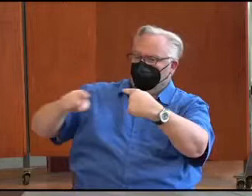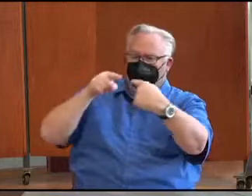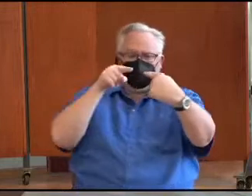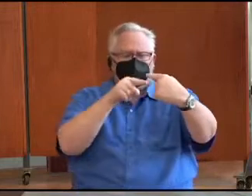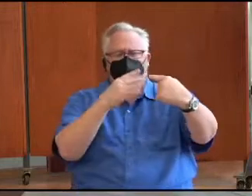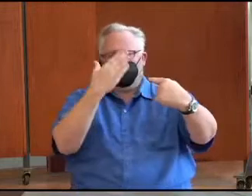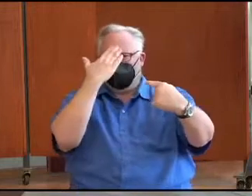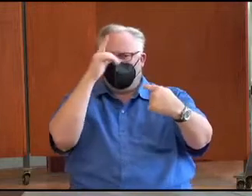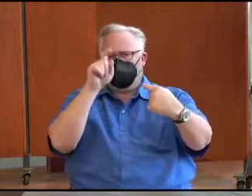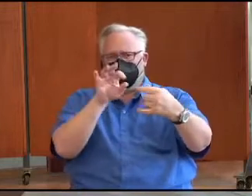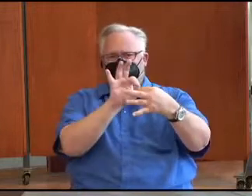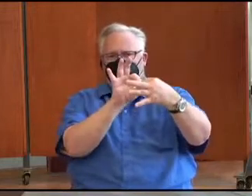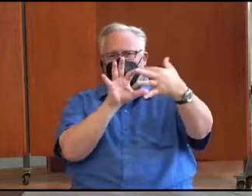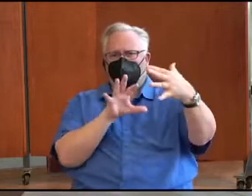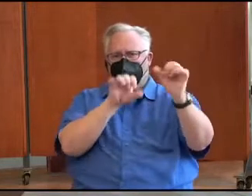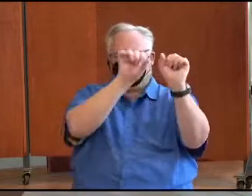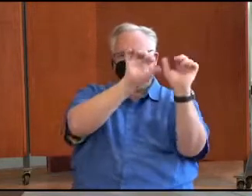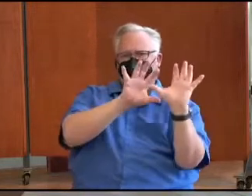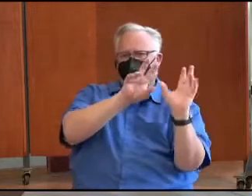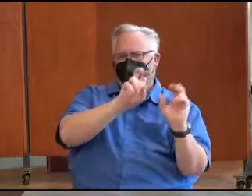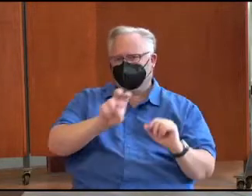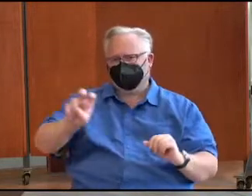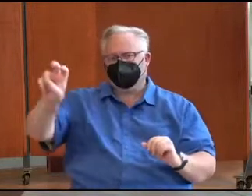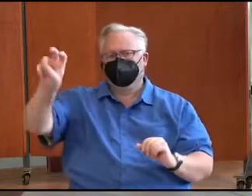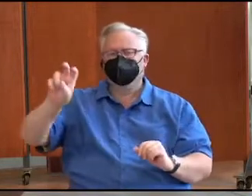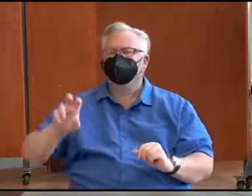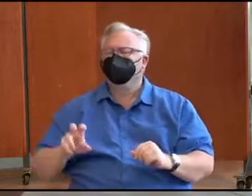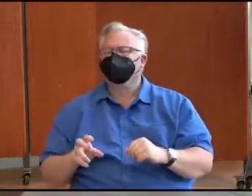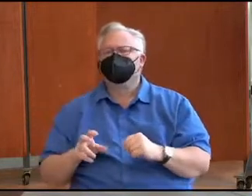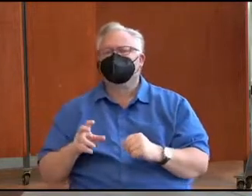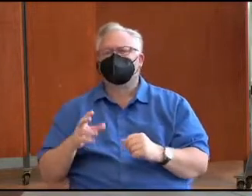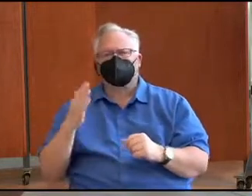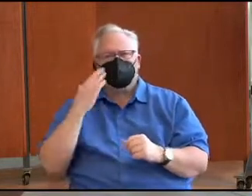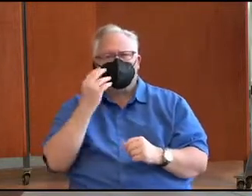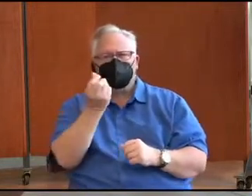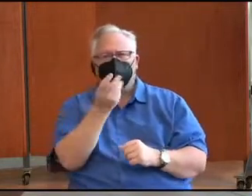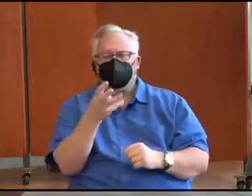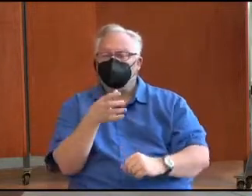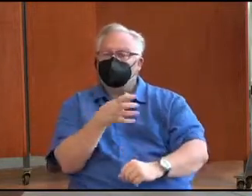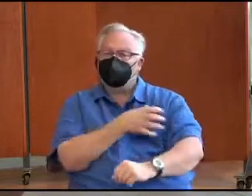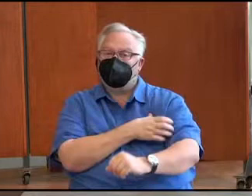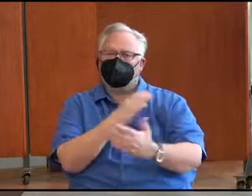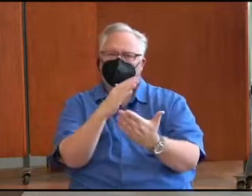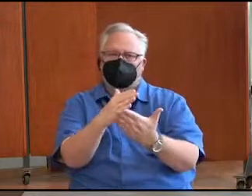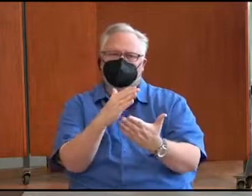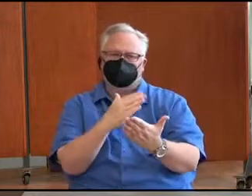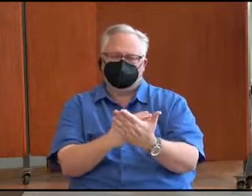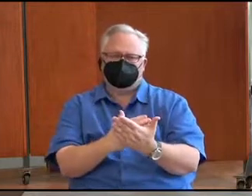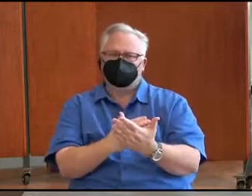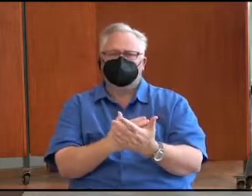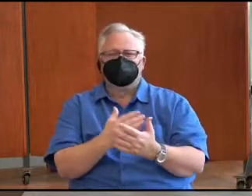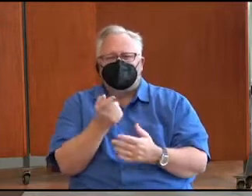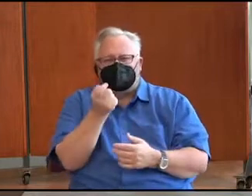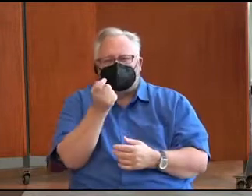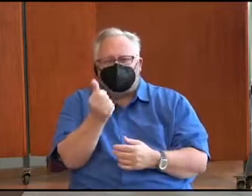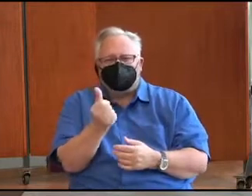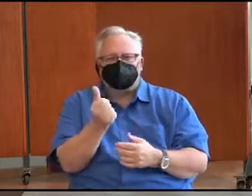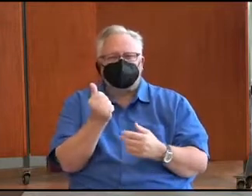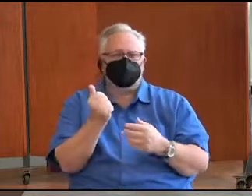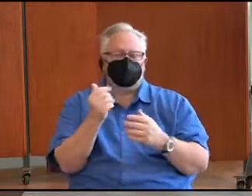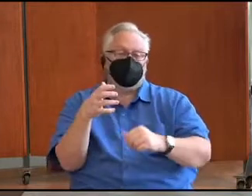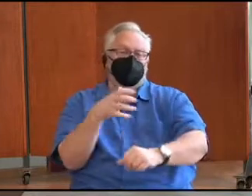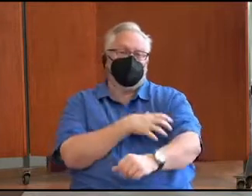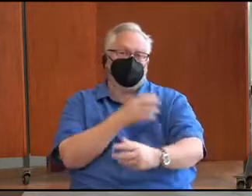of. And there are a couple powerful lessons, nuggets of wisdom in this story that are helpful as